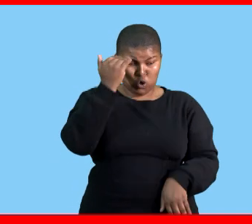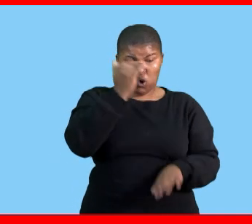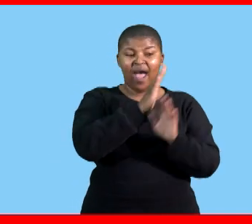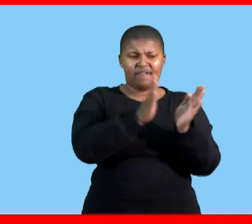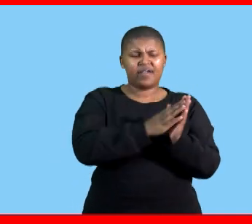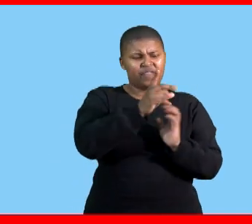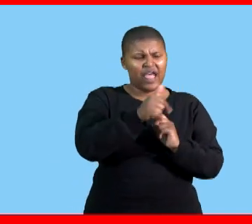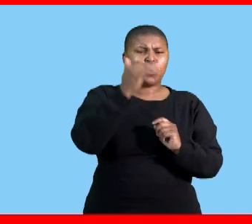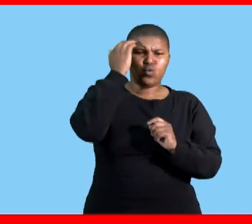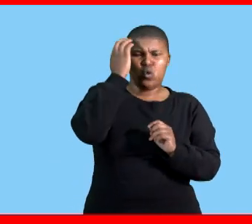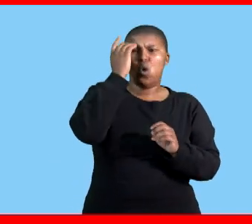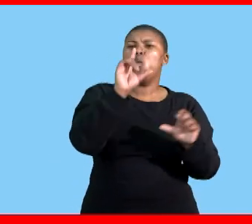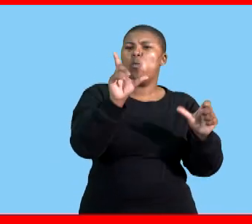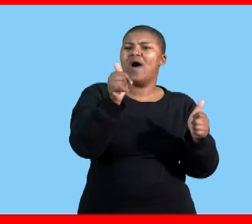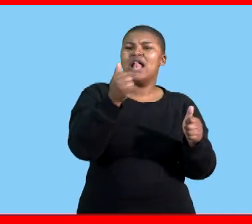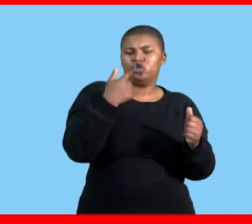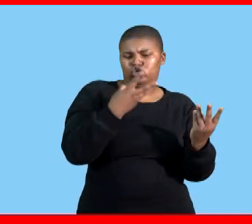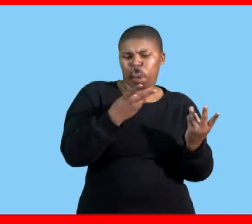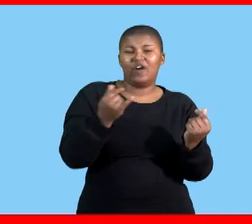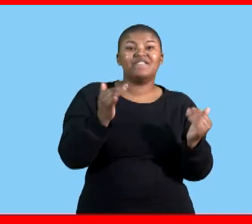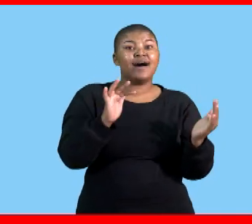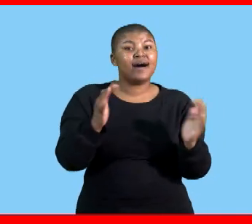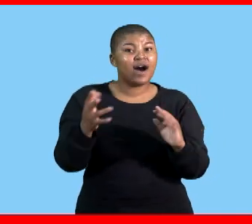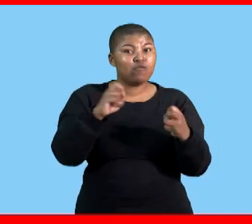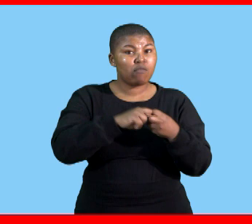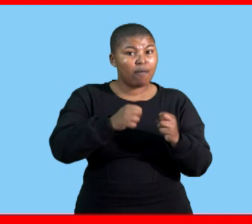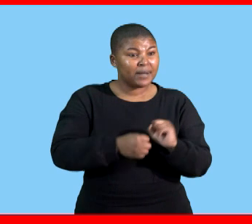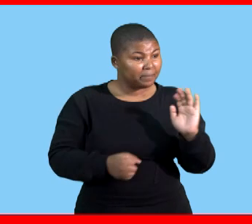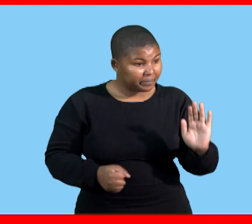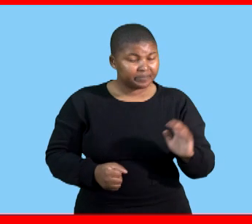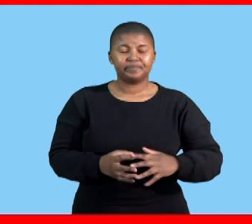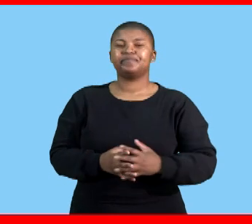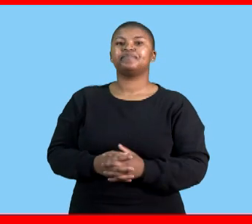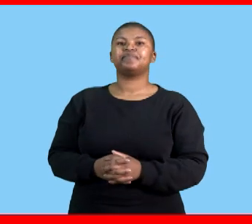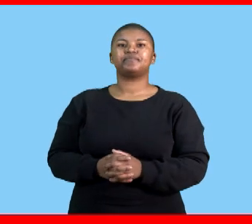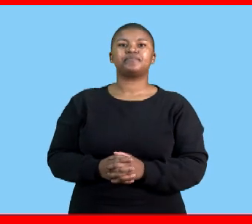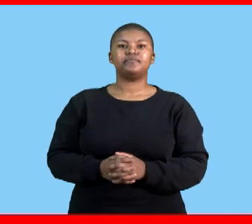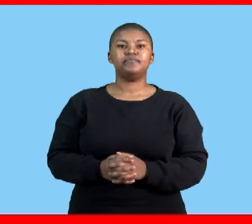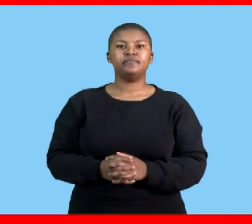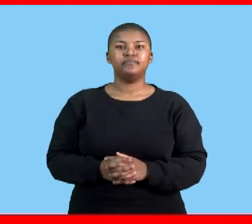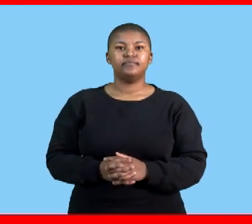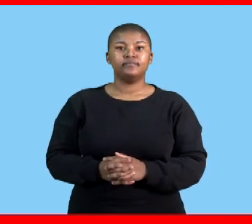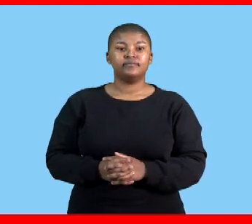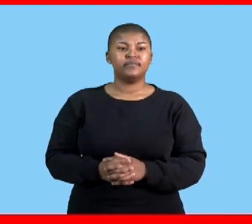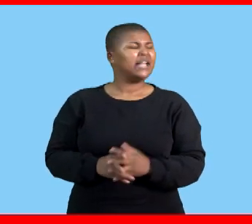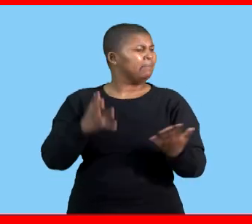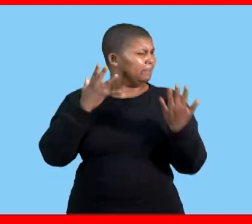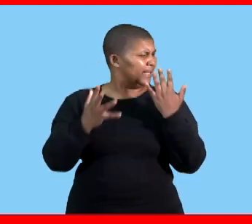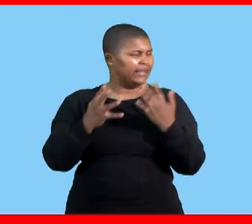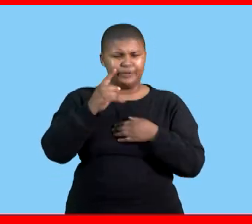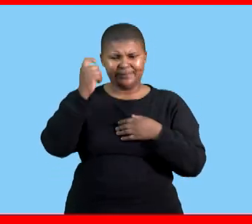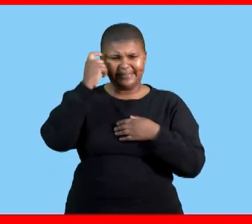know exactly how we are going to deal with this crisis. Now, I'm sure you are thinking, this is